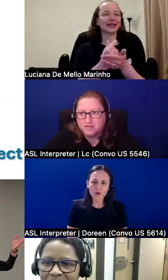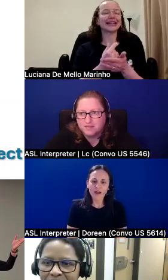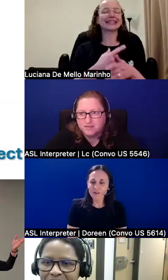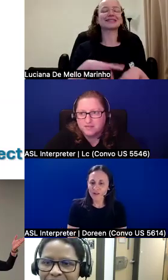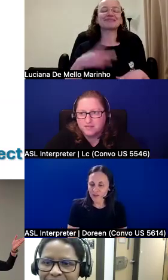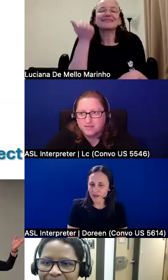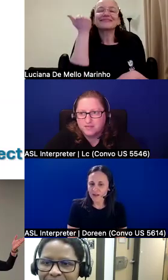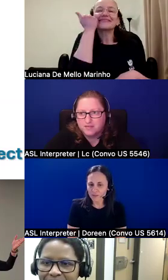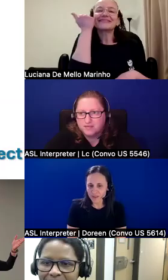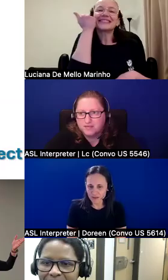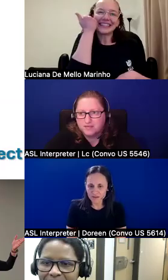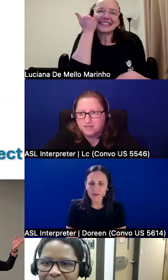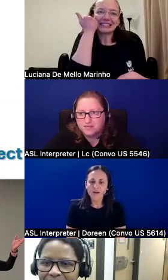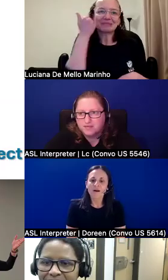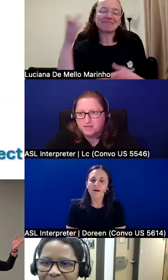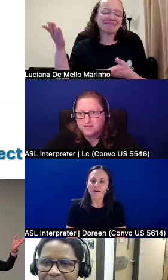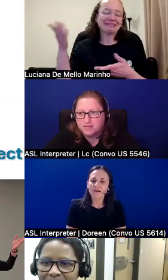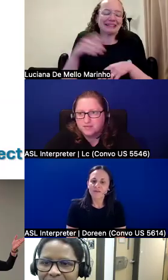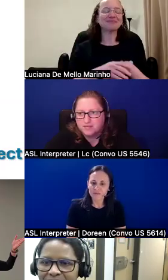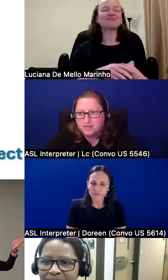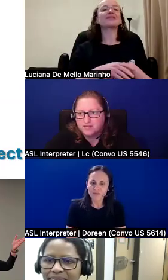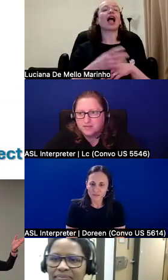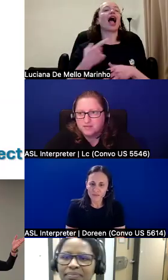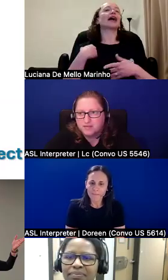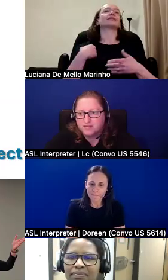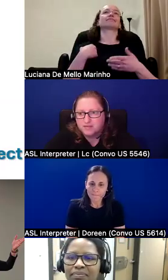So I graduated in Brazil um,